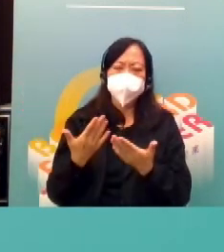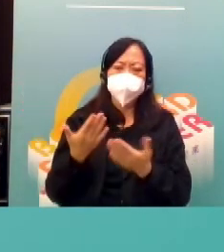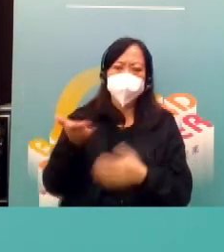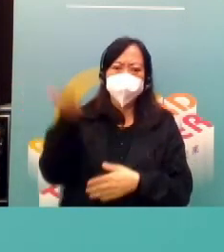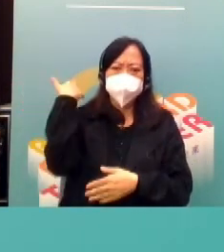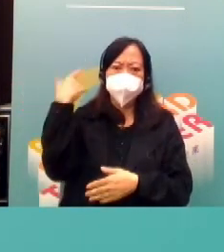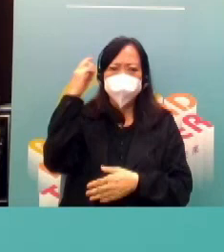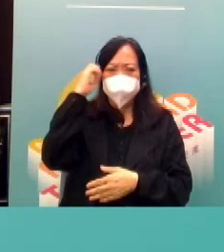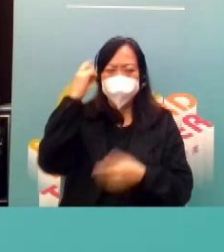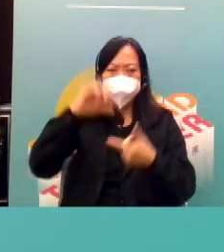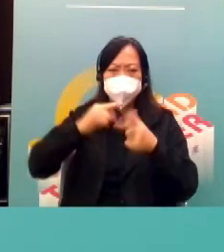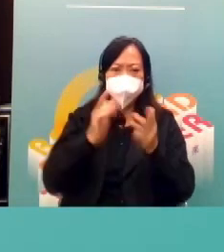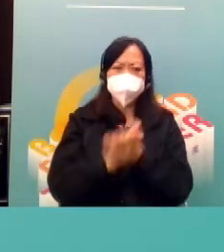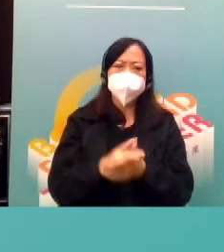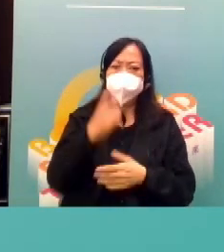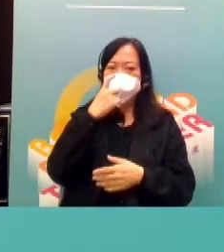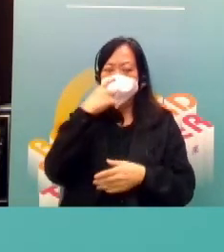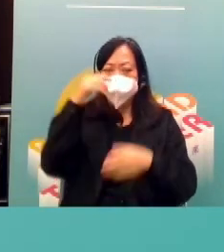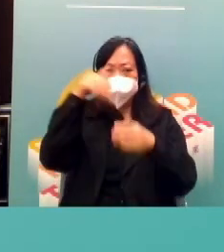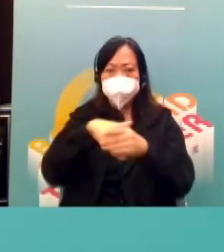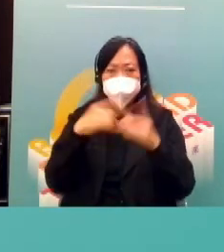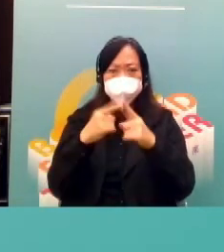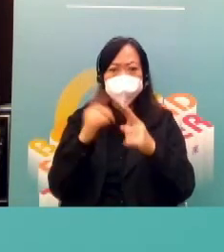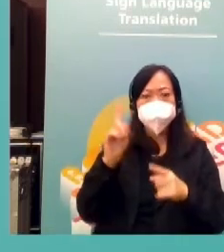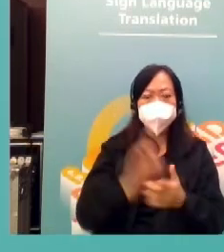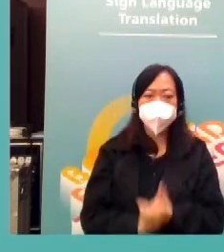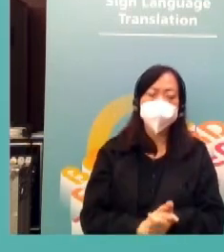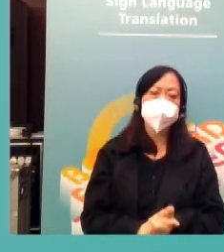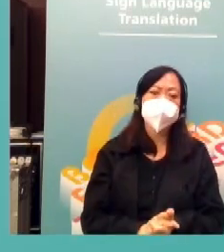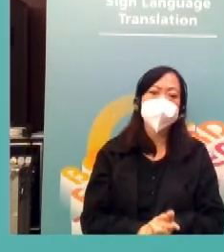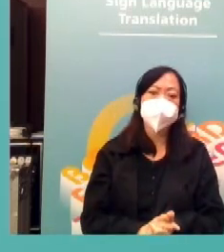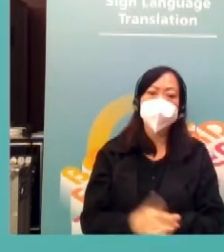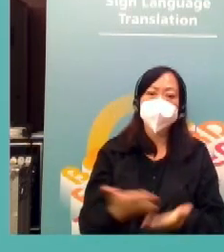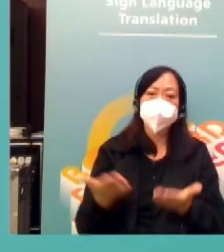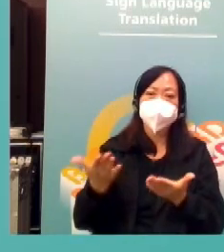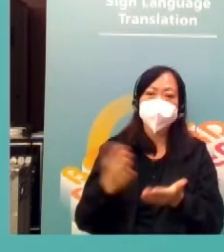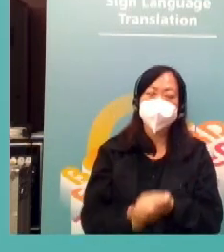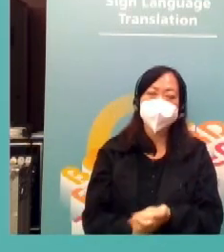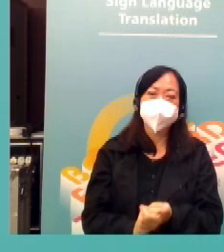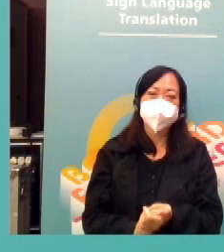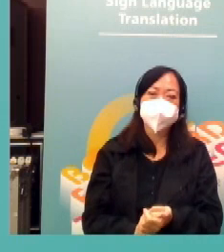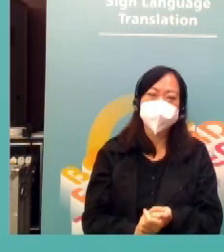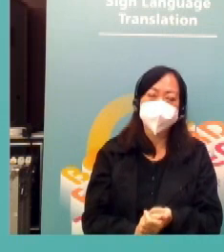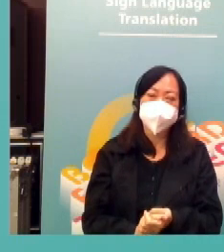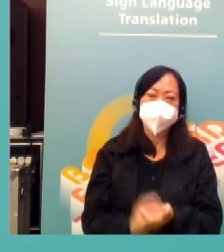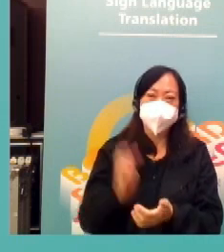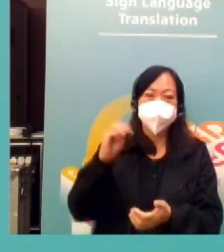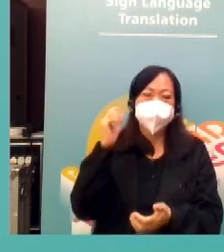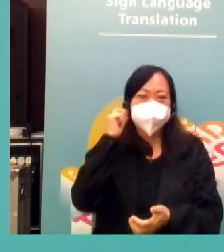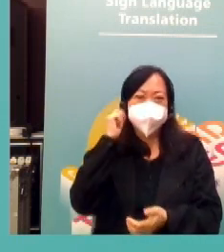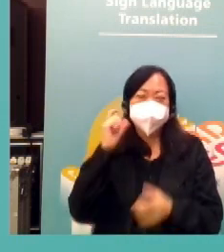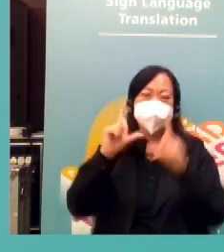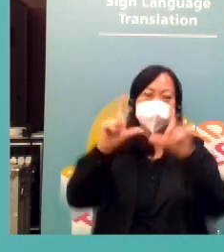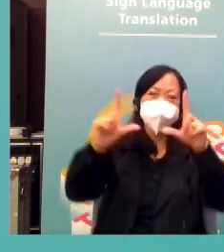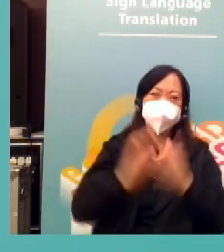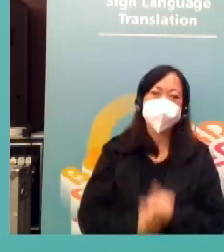you. All right, so let's have Maggie to respond to a number of questions about financing mechanism and